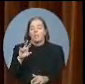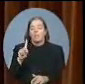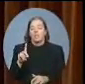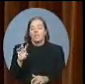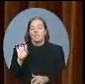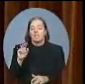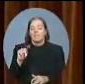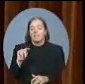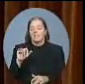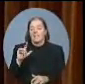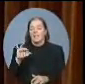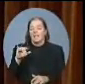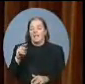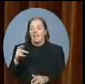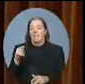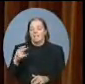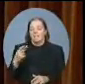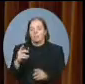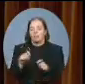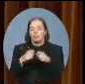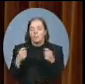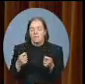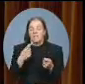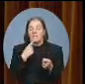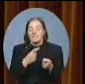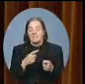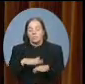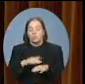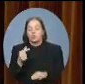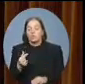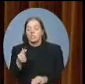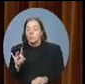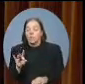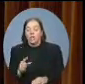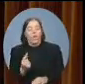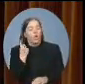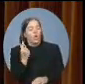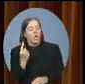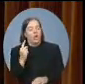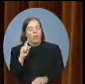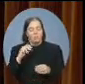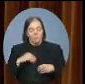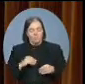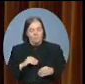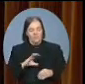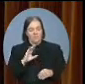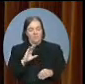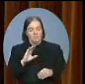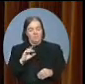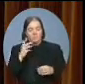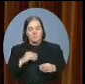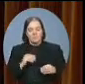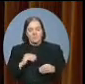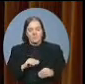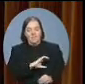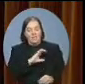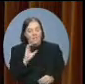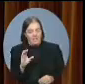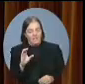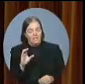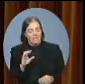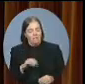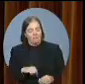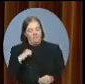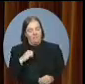Of all the leaders, only our Prime Minister is able to point to a popular and successful record in office. The Canadian Tories are a